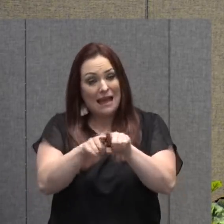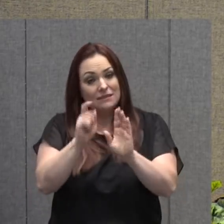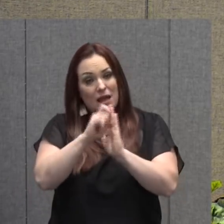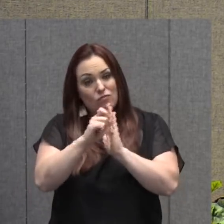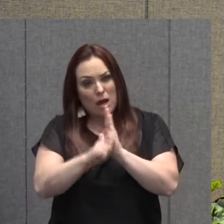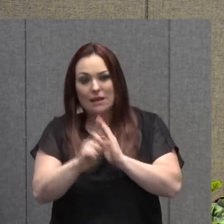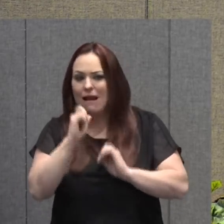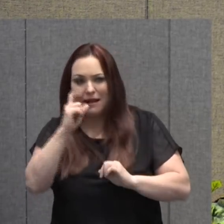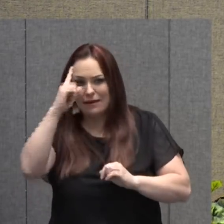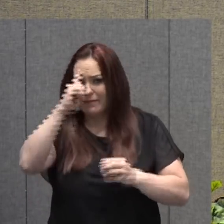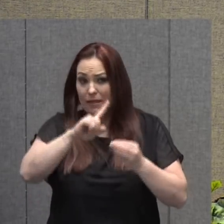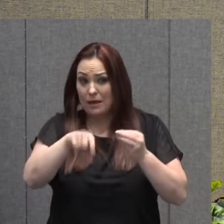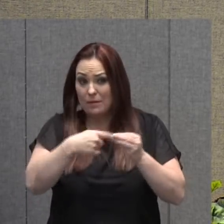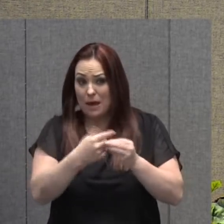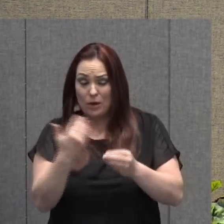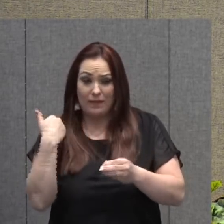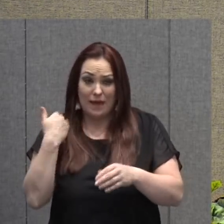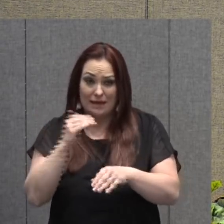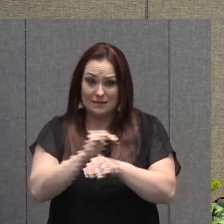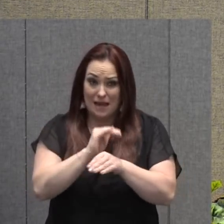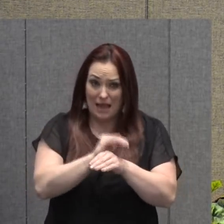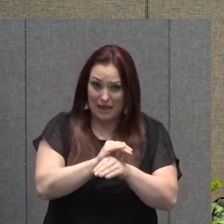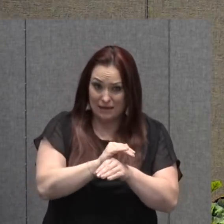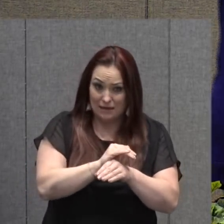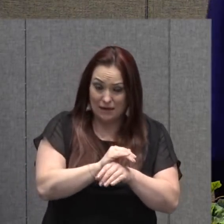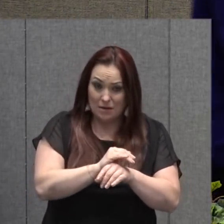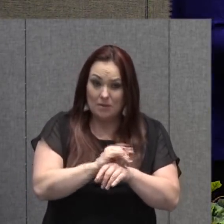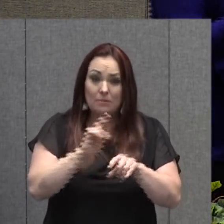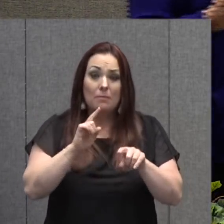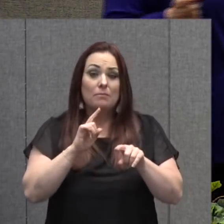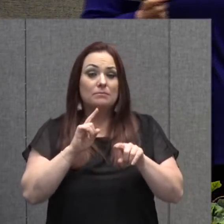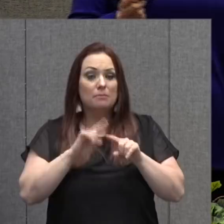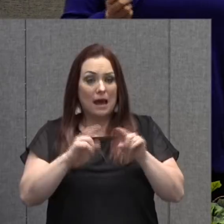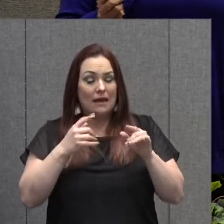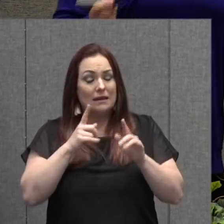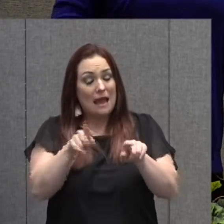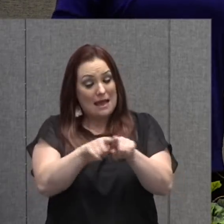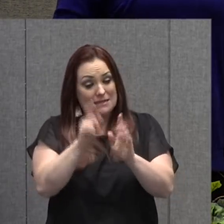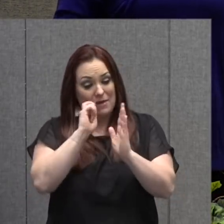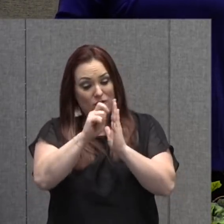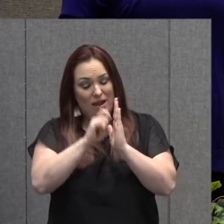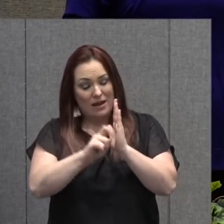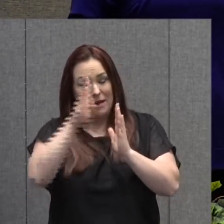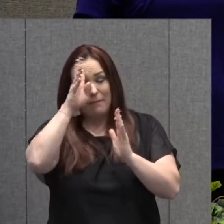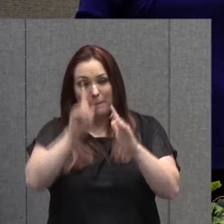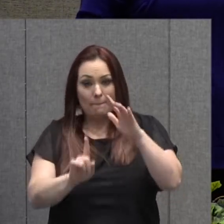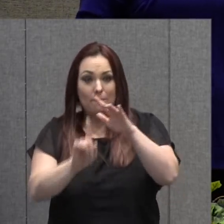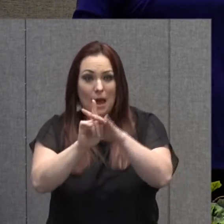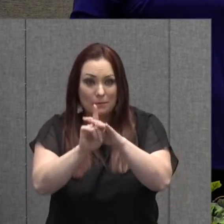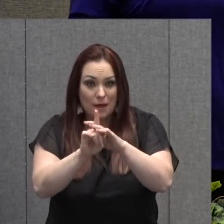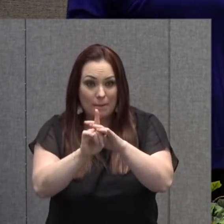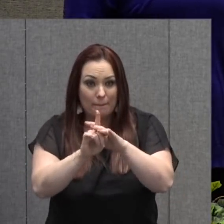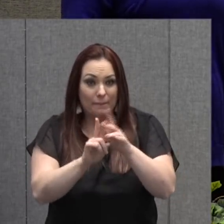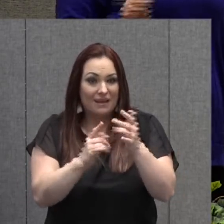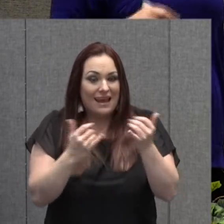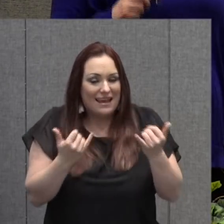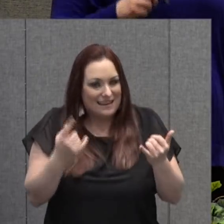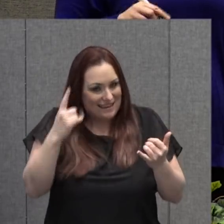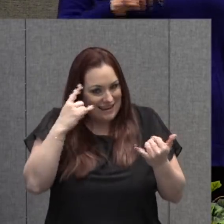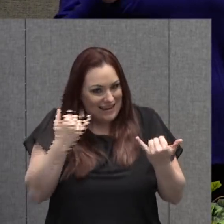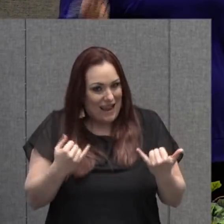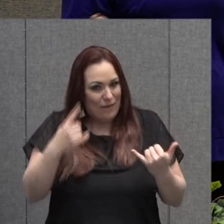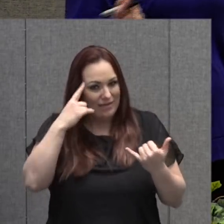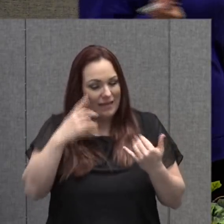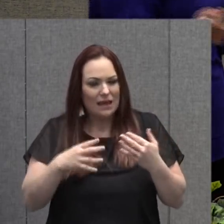Now, I didn't think of the Adobe house last night when I was planning this out. But I think it's a great New Mexico twist to pull in